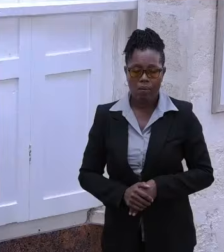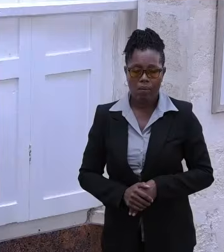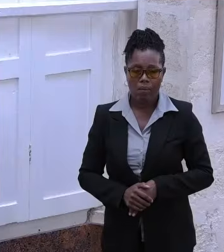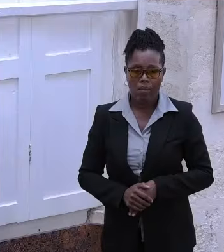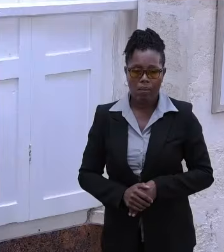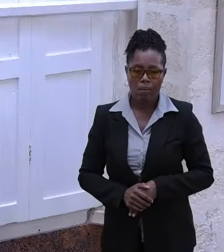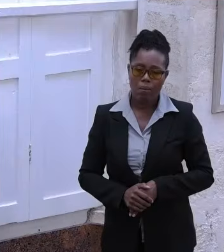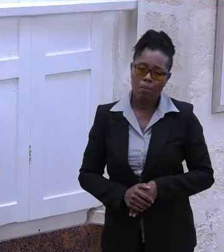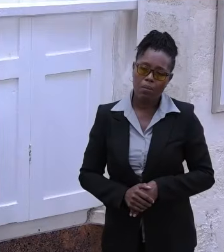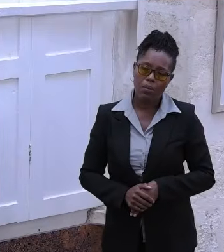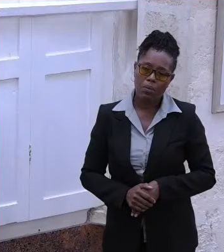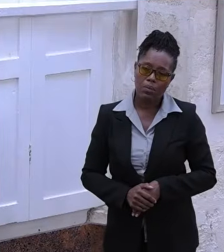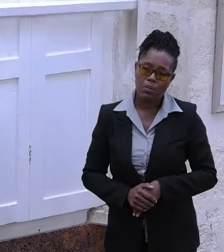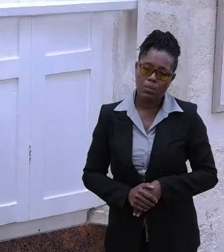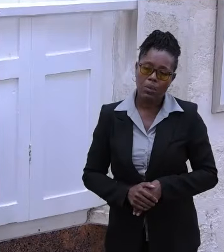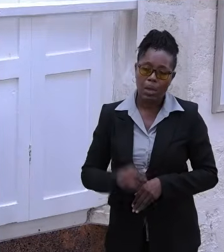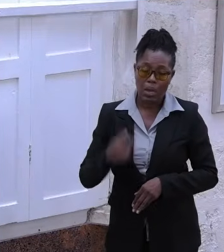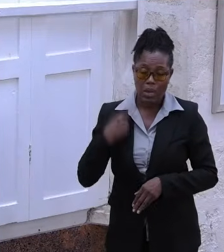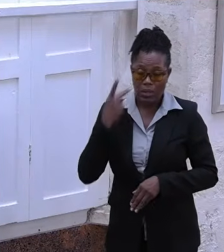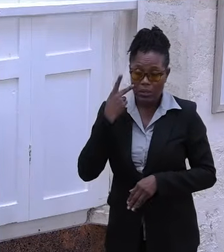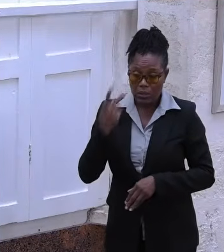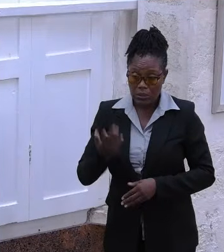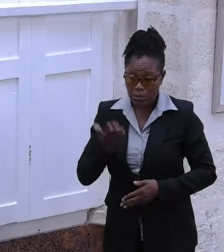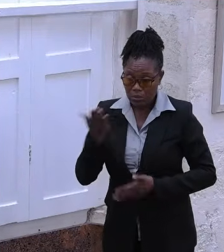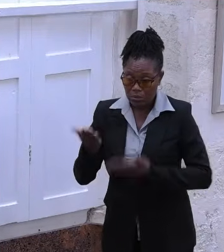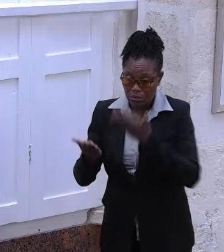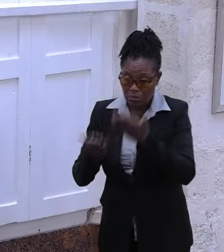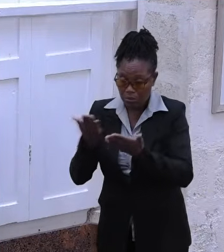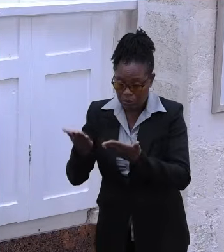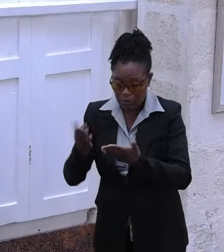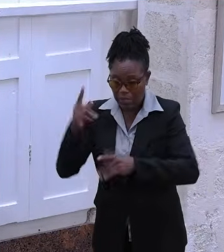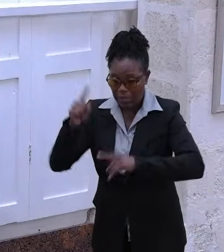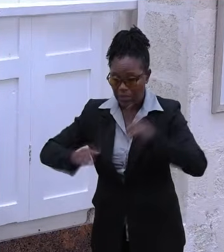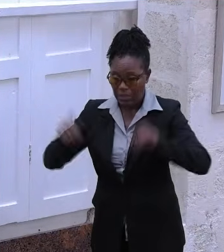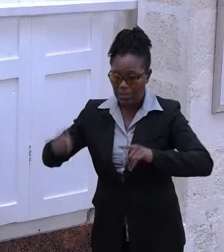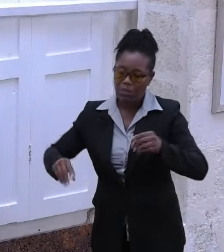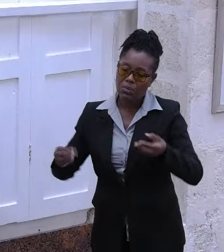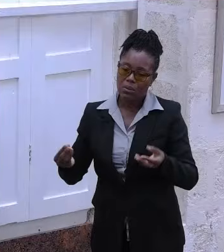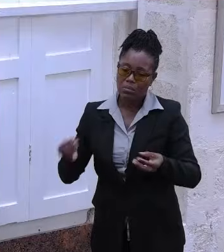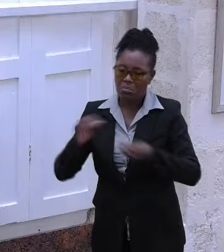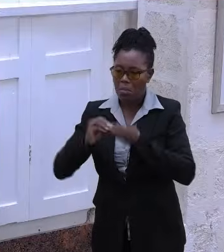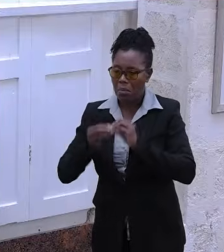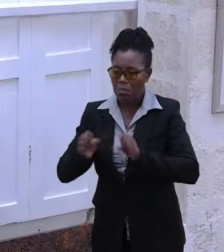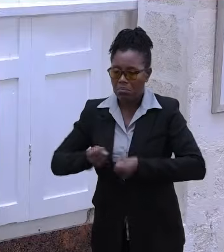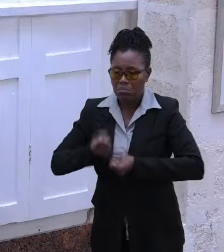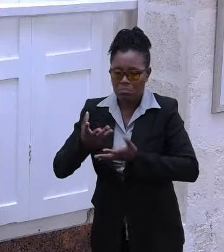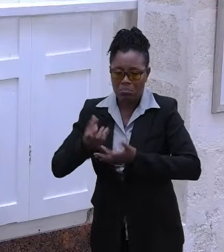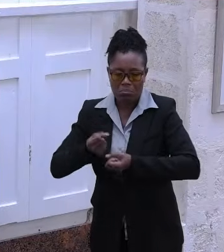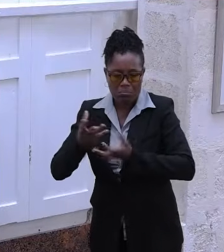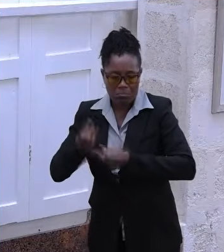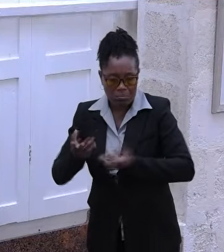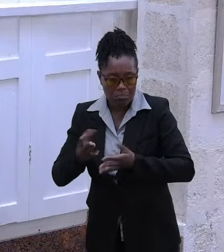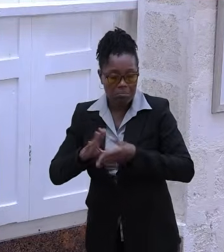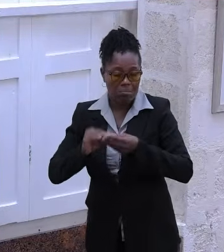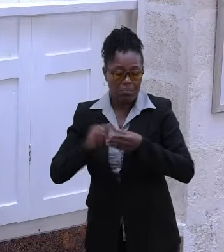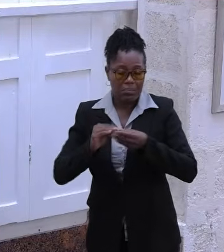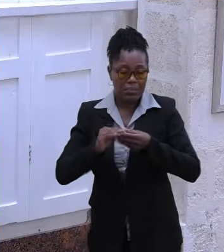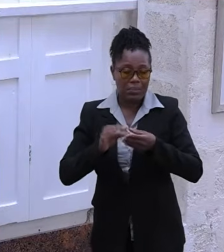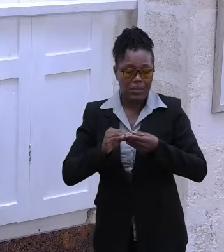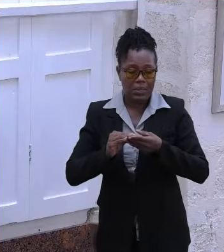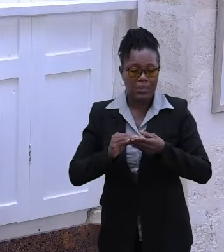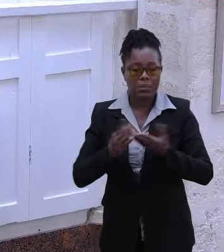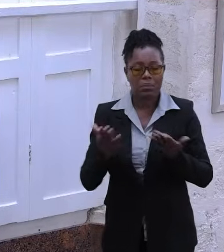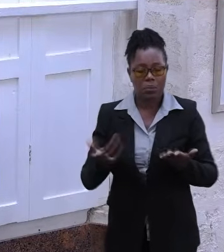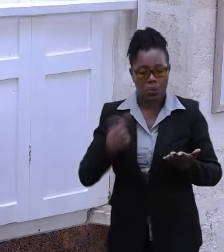I've seen the submissions and I've seen the various numbers being given, but as I said, it is a matter for us